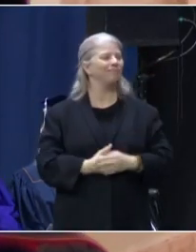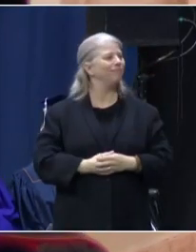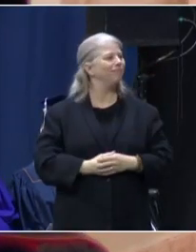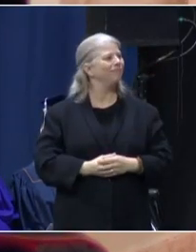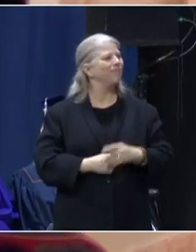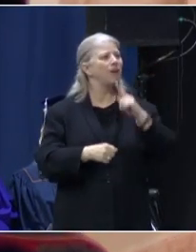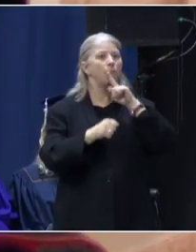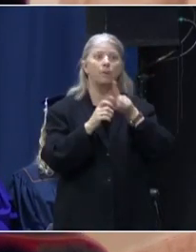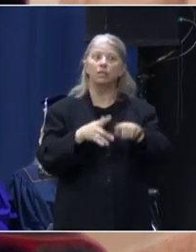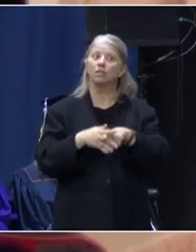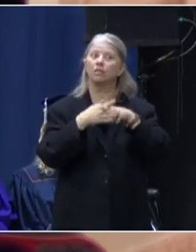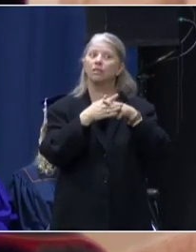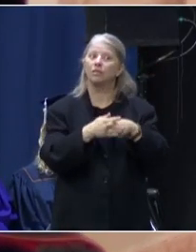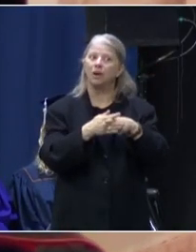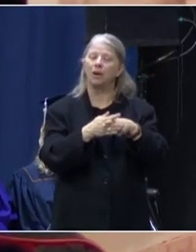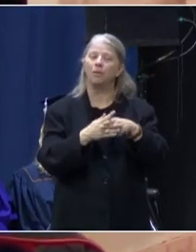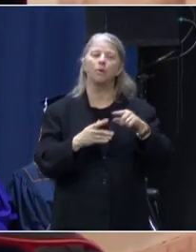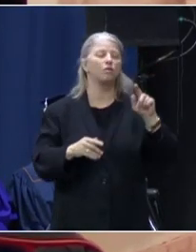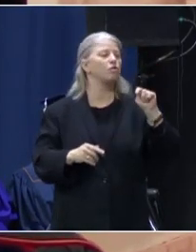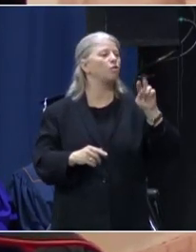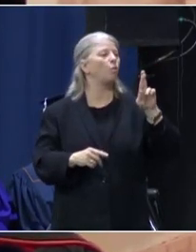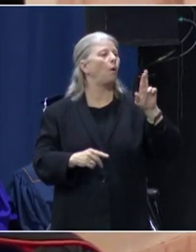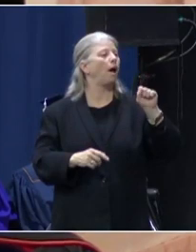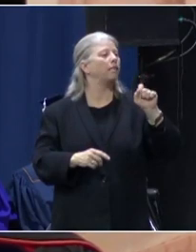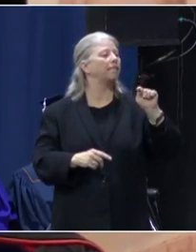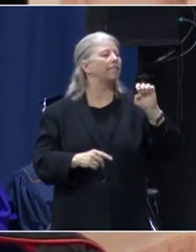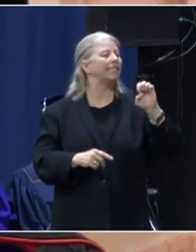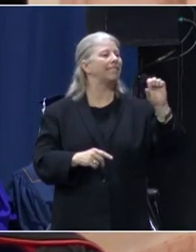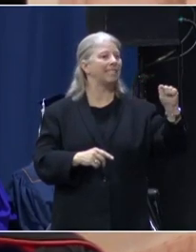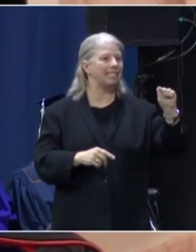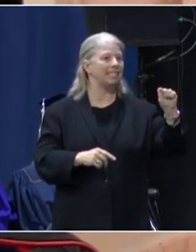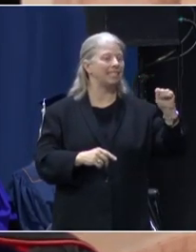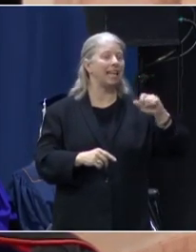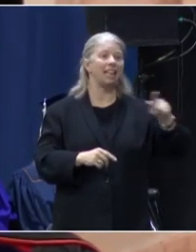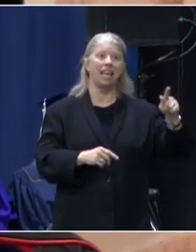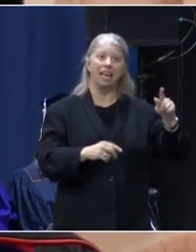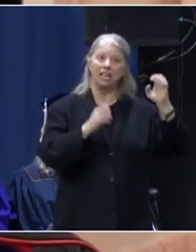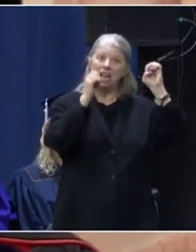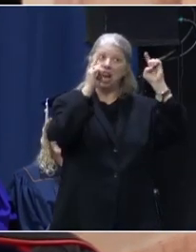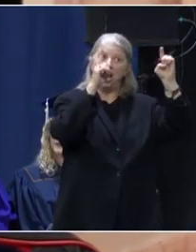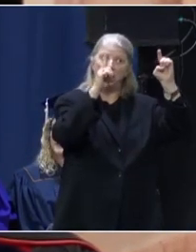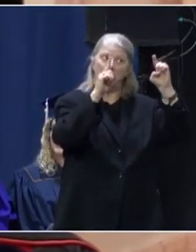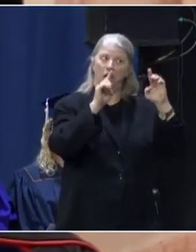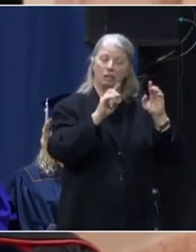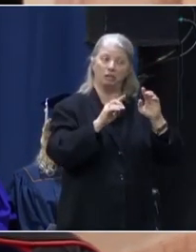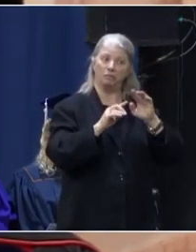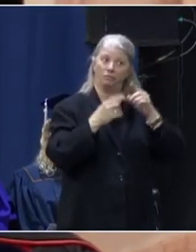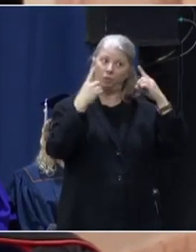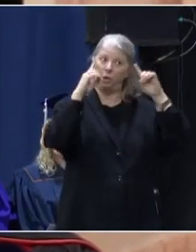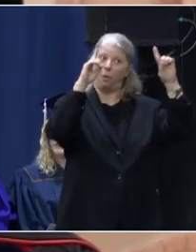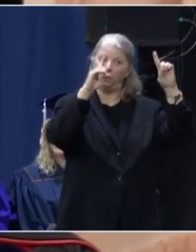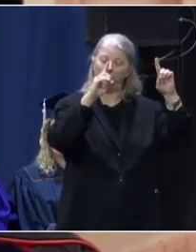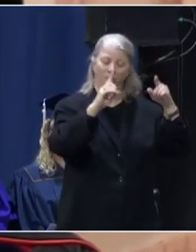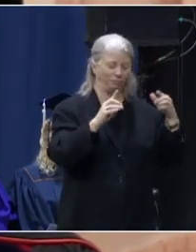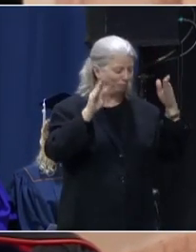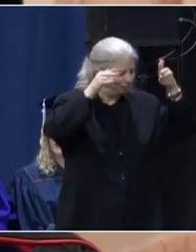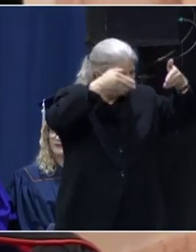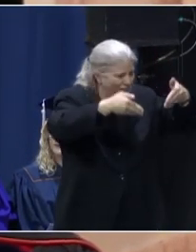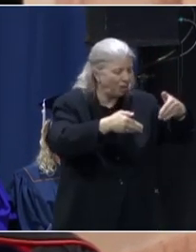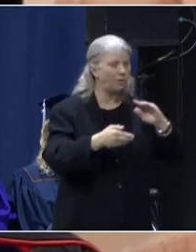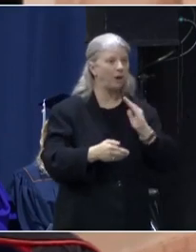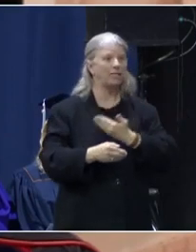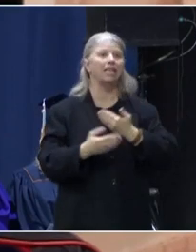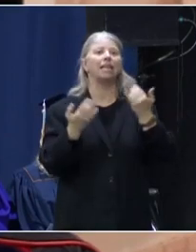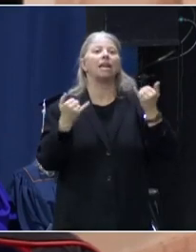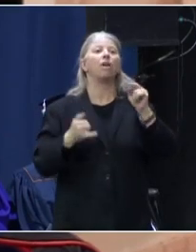commitment begins with our trustees, who place your educational attainment at the center of all that we do. Will